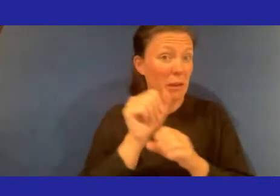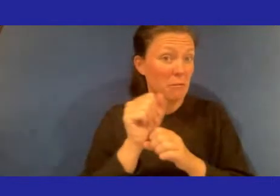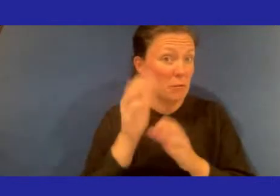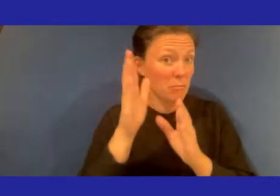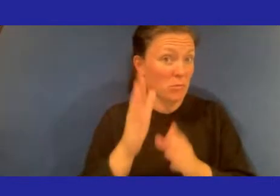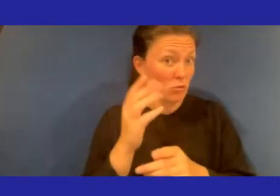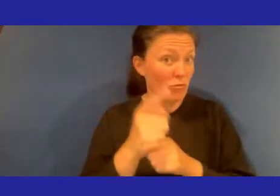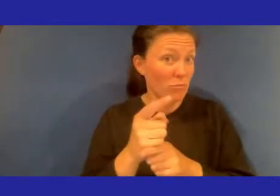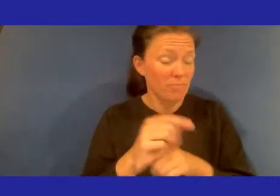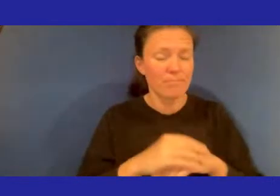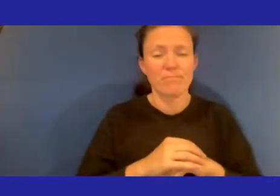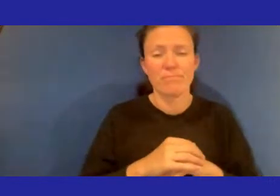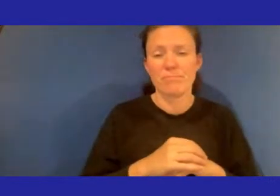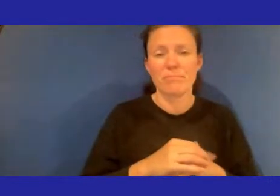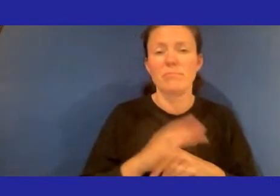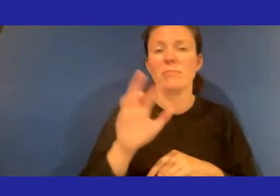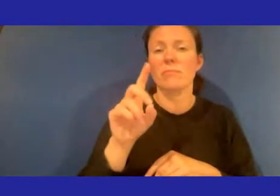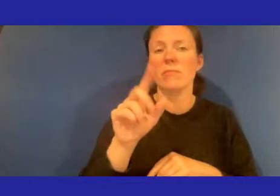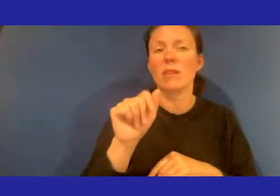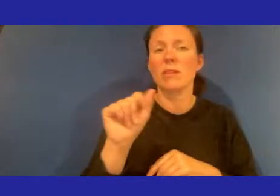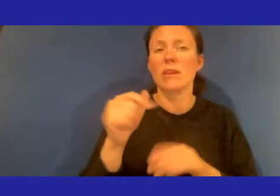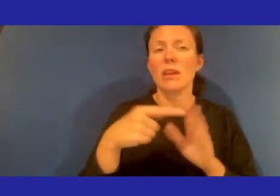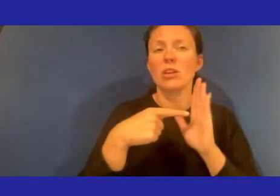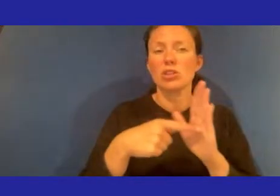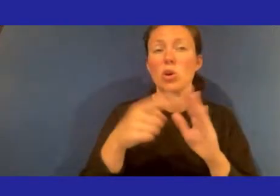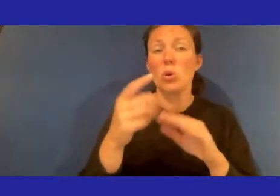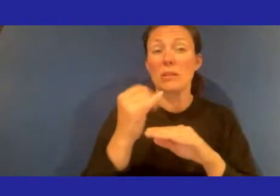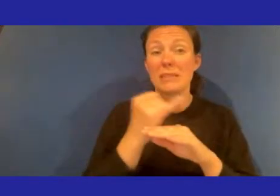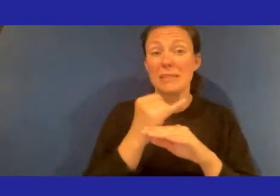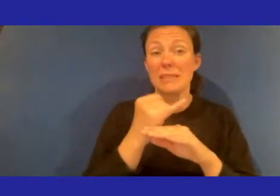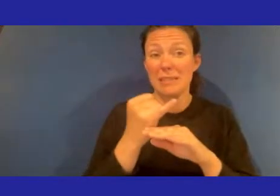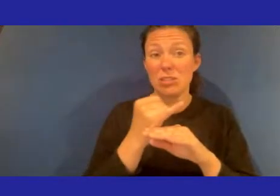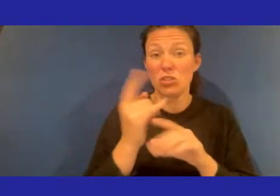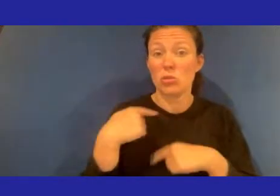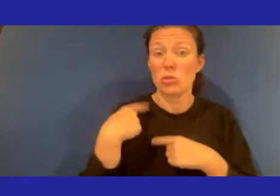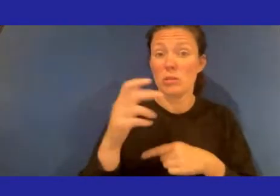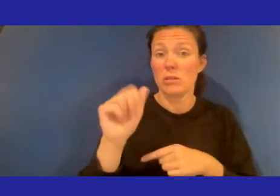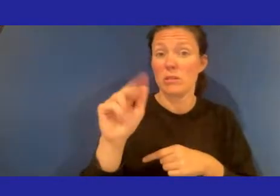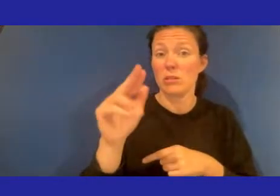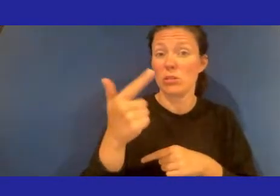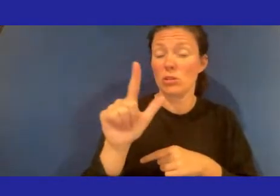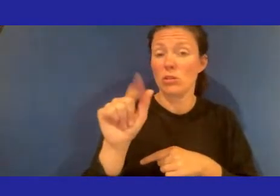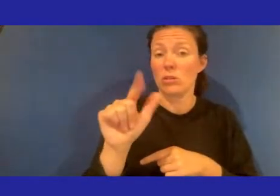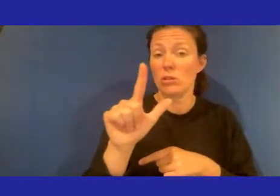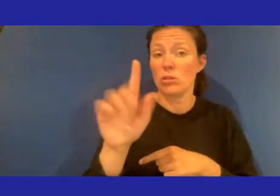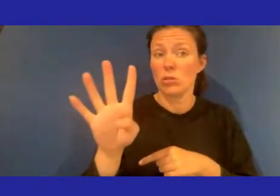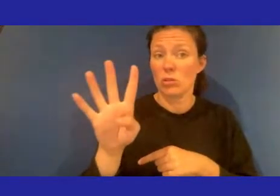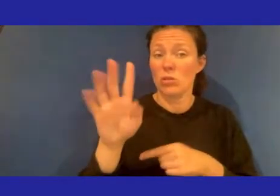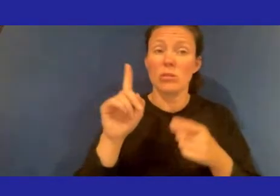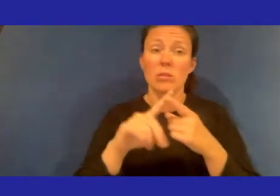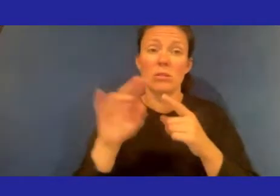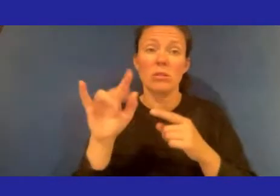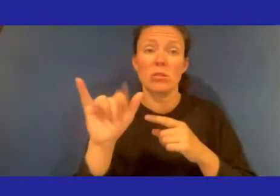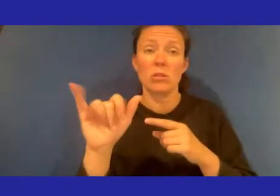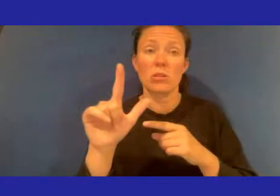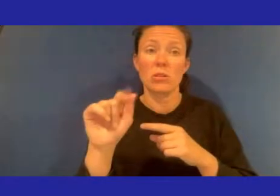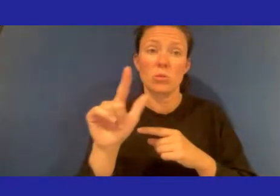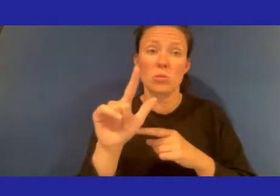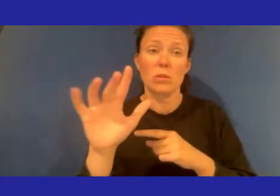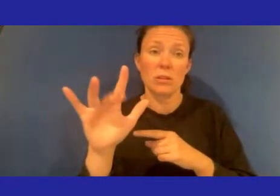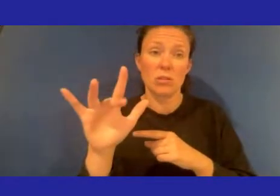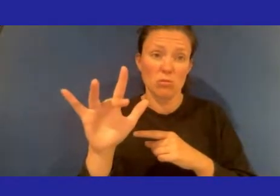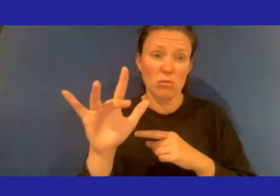data reflects that the number of interns in these programs since August of 2024 to July 2025 have